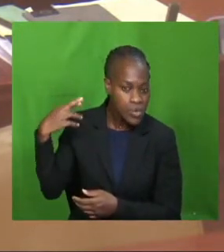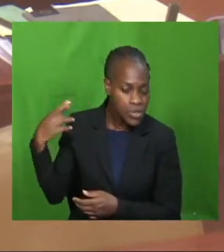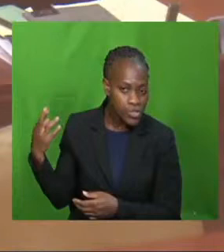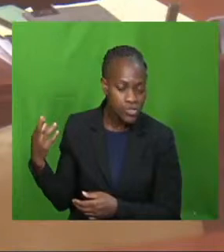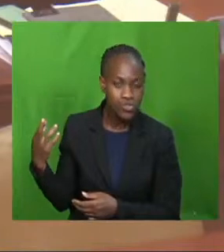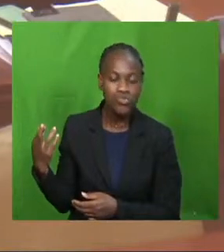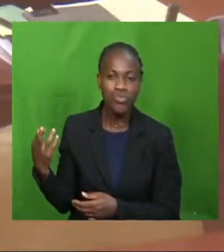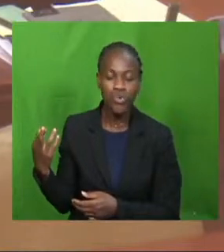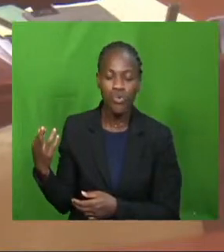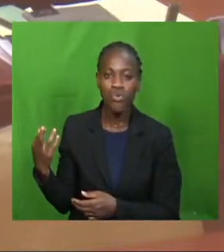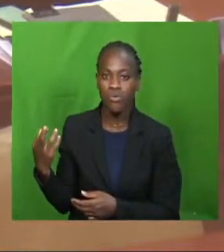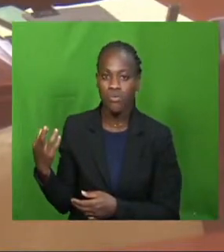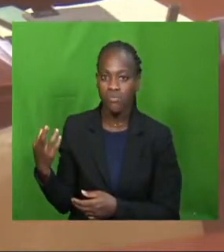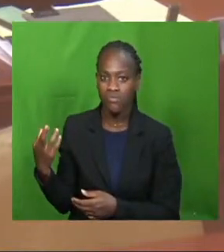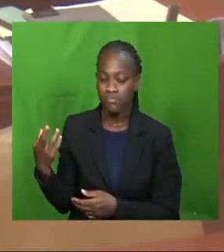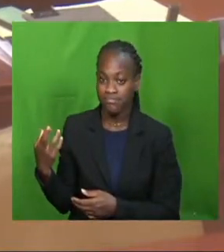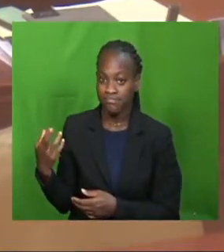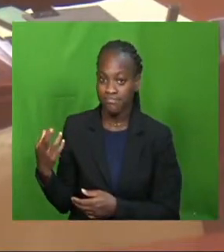certified